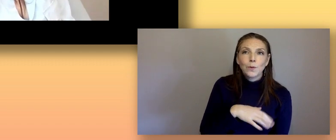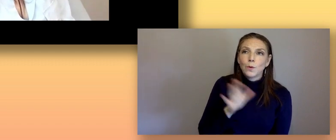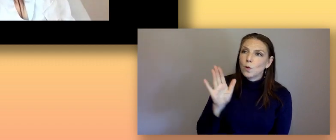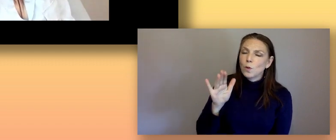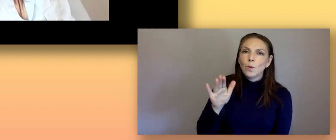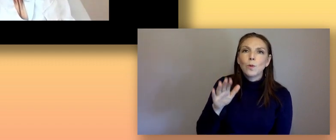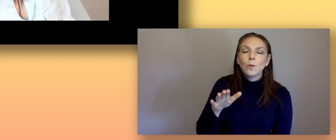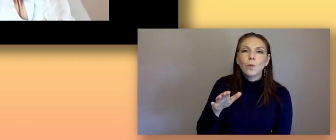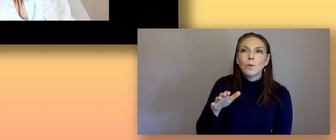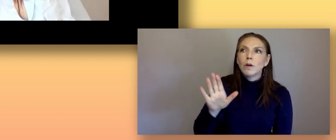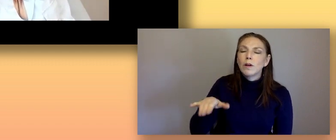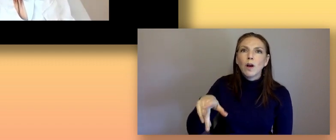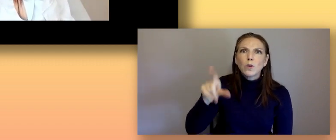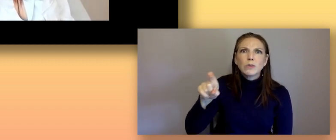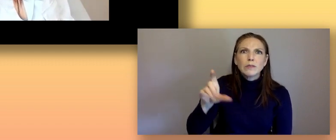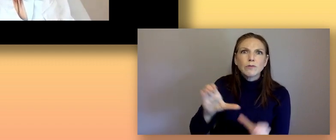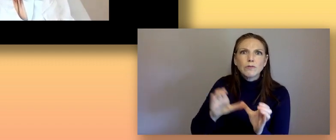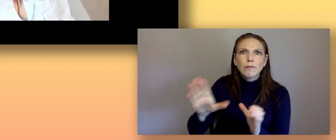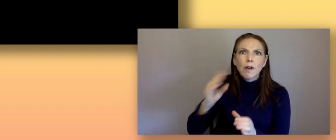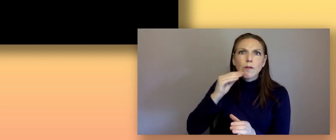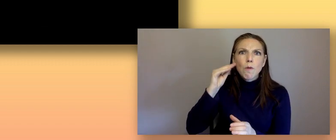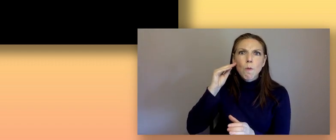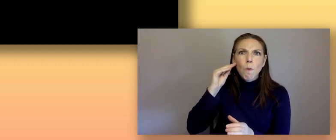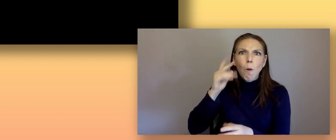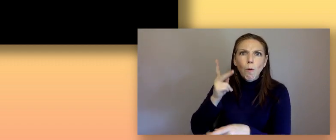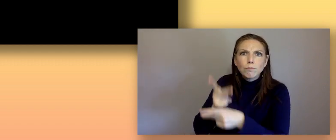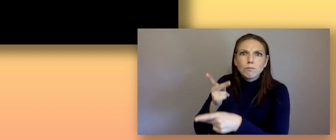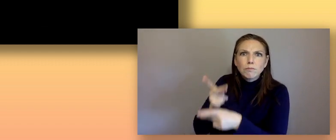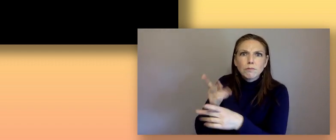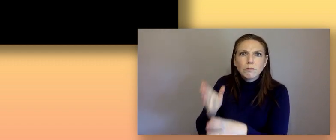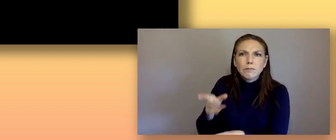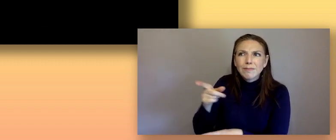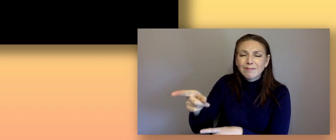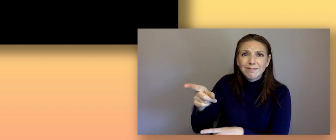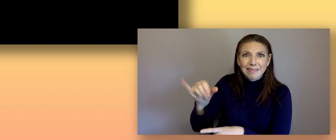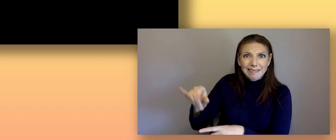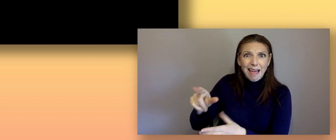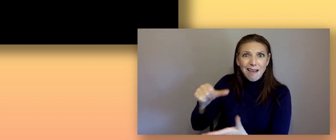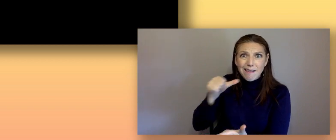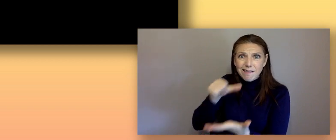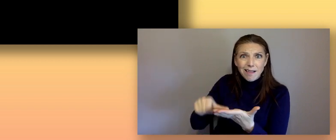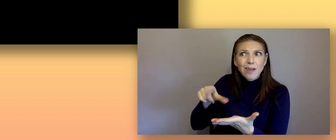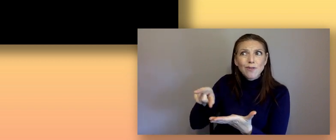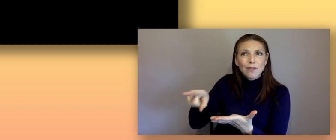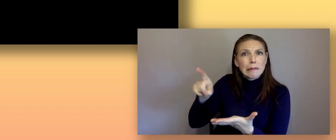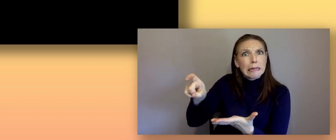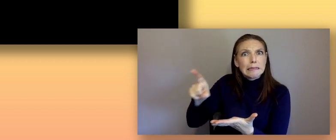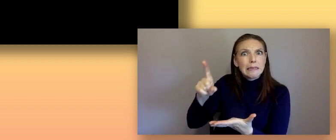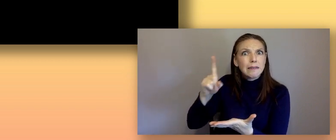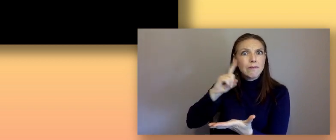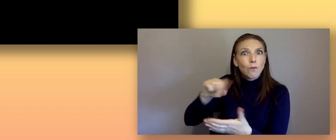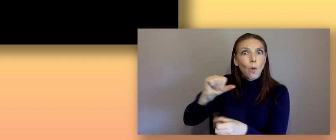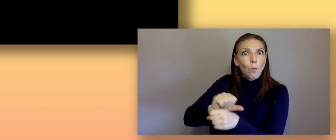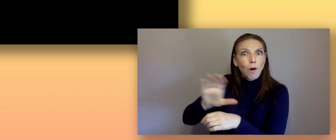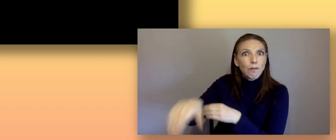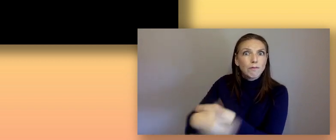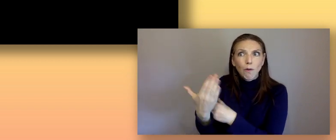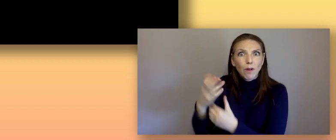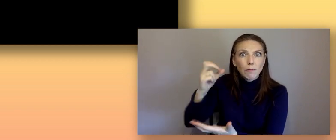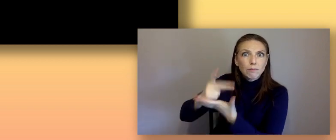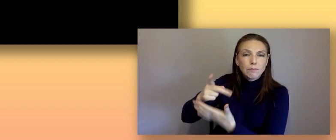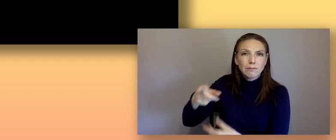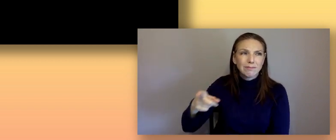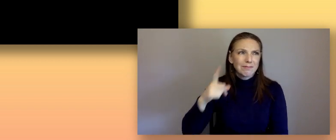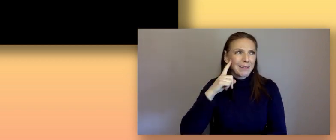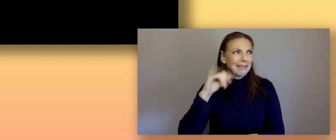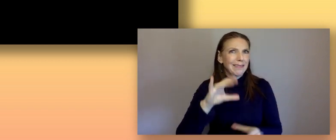Jesus, babe, when did we last recertify your home care workers? The approval letter that your staff could keep working overnight. I don't know,